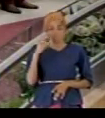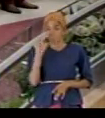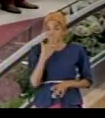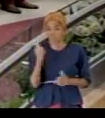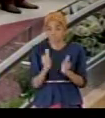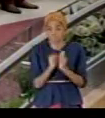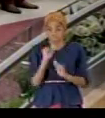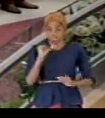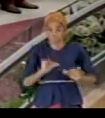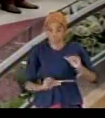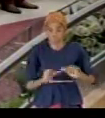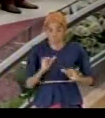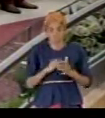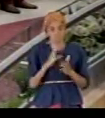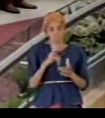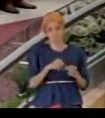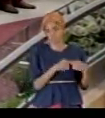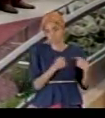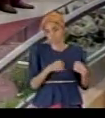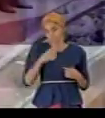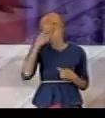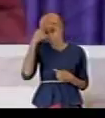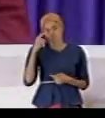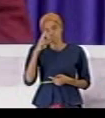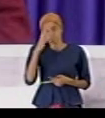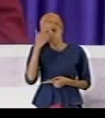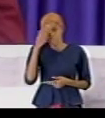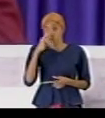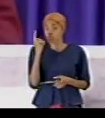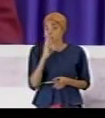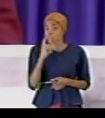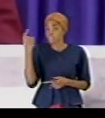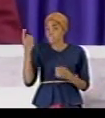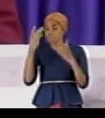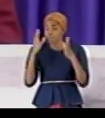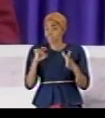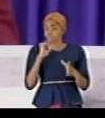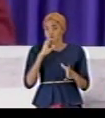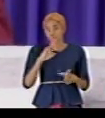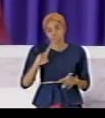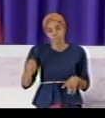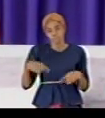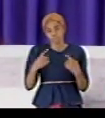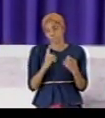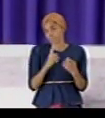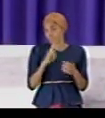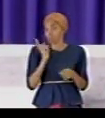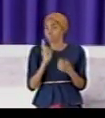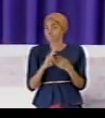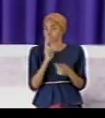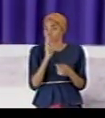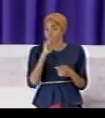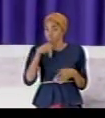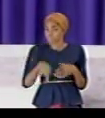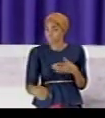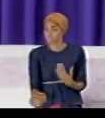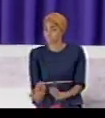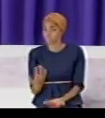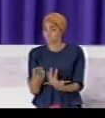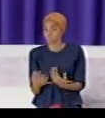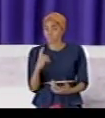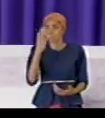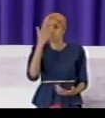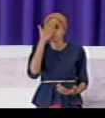heart, because you know where sinners are going. You know the eternal end of the